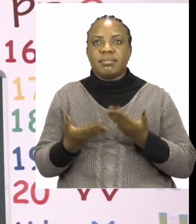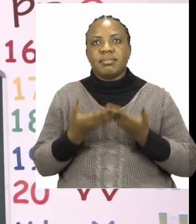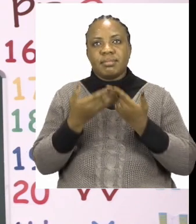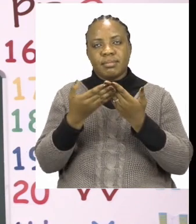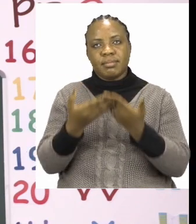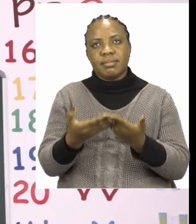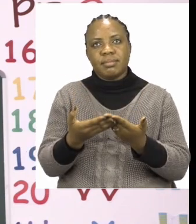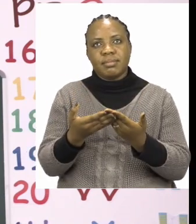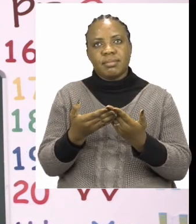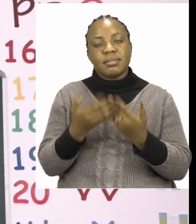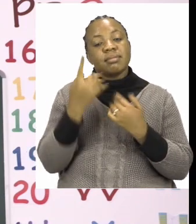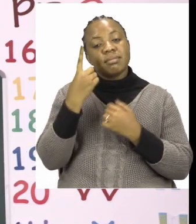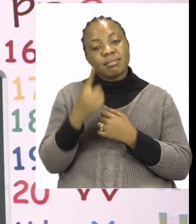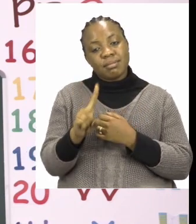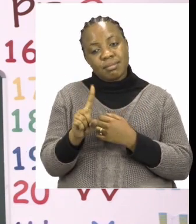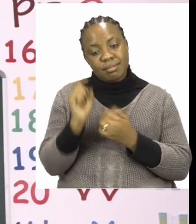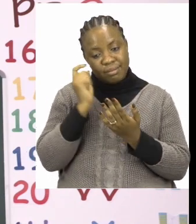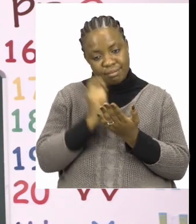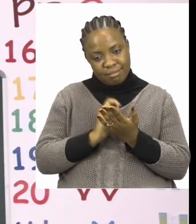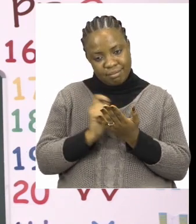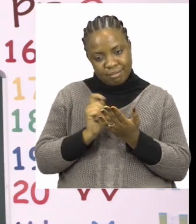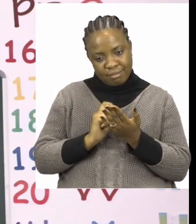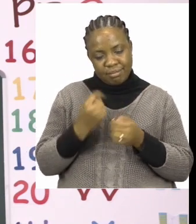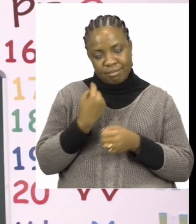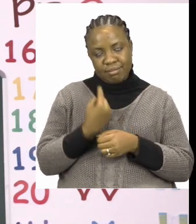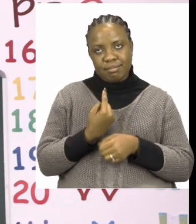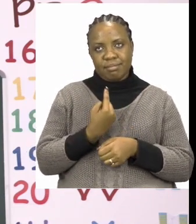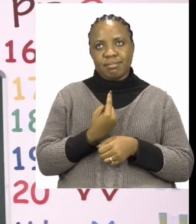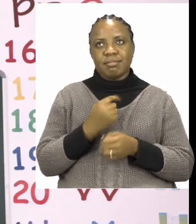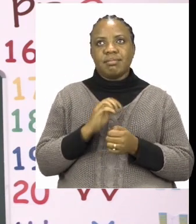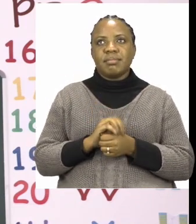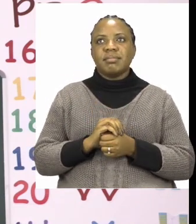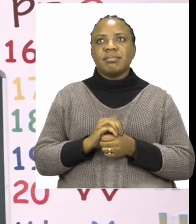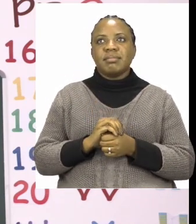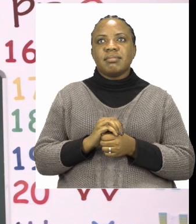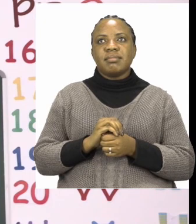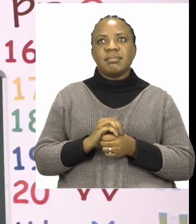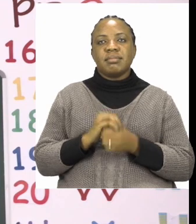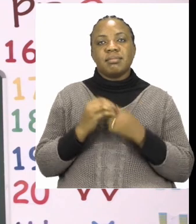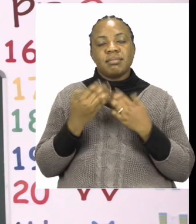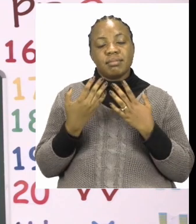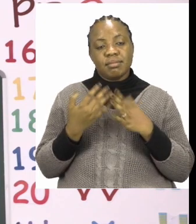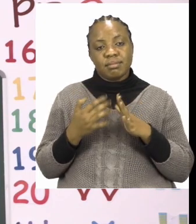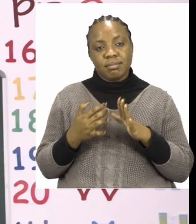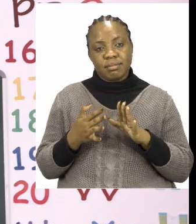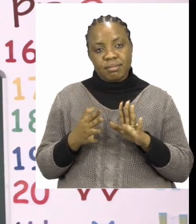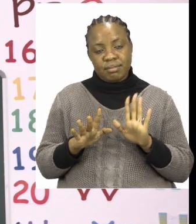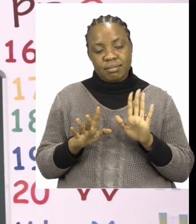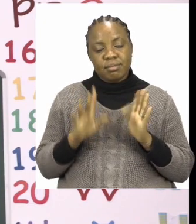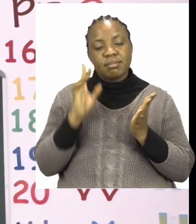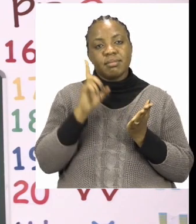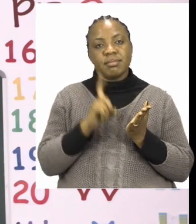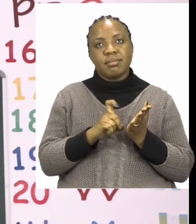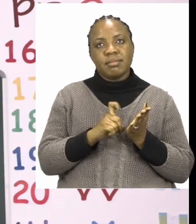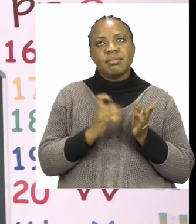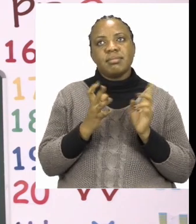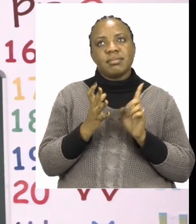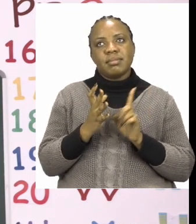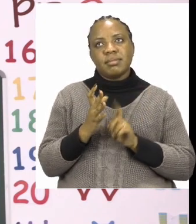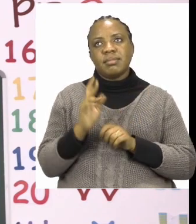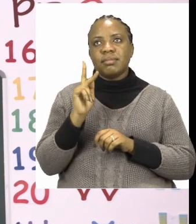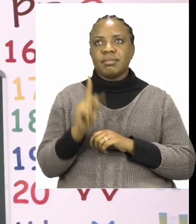that you finish your work by yourself. Now that we are done with our lesson, it's time to